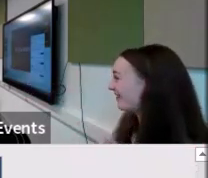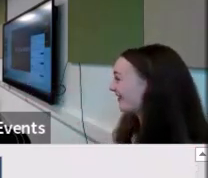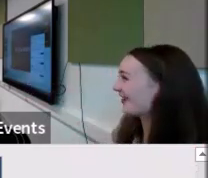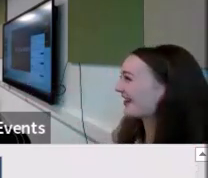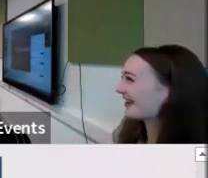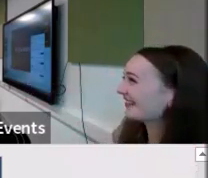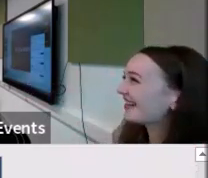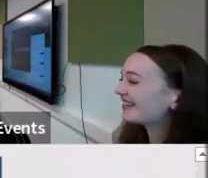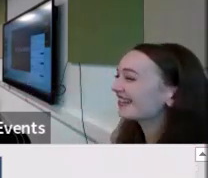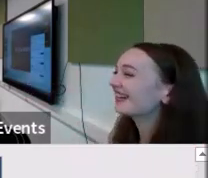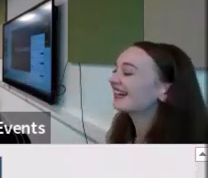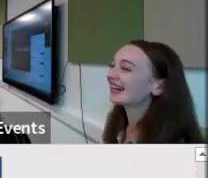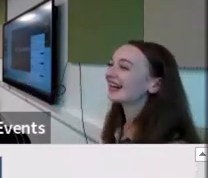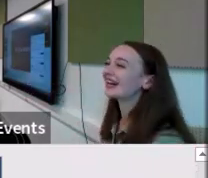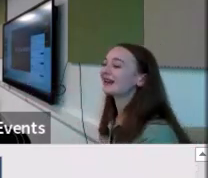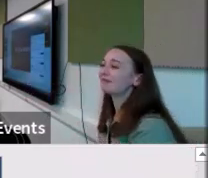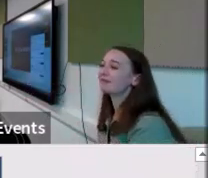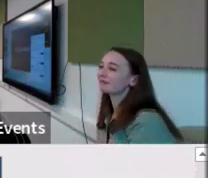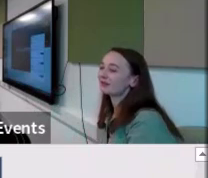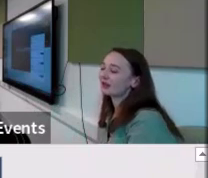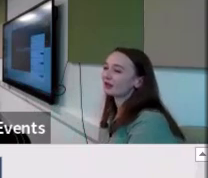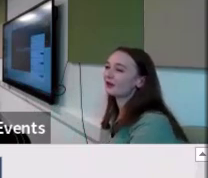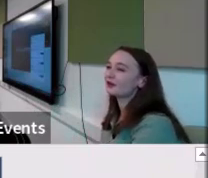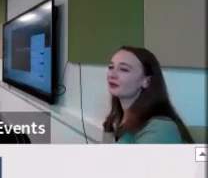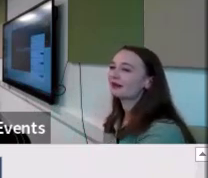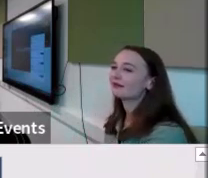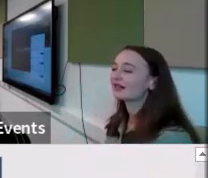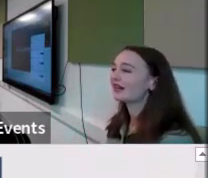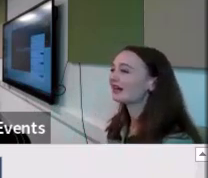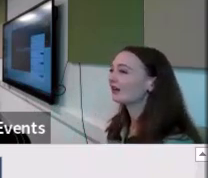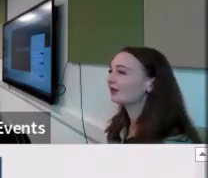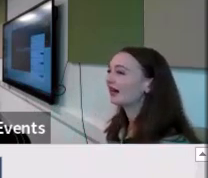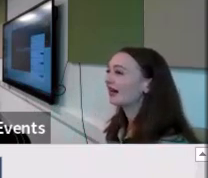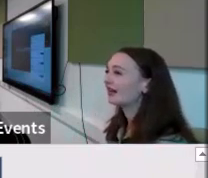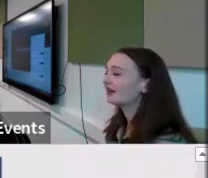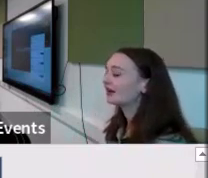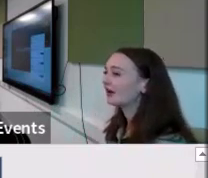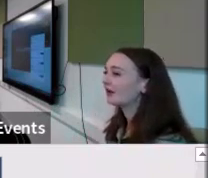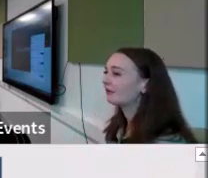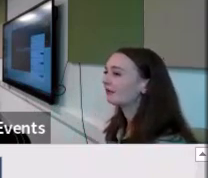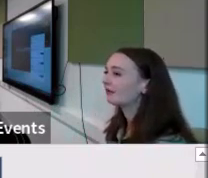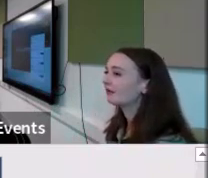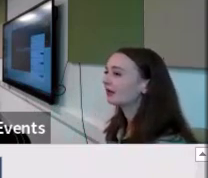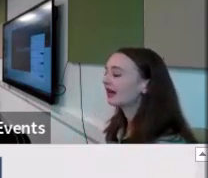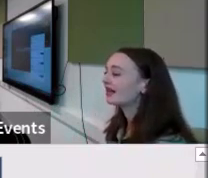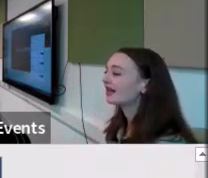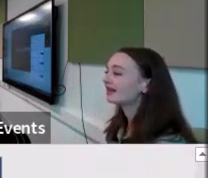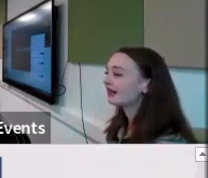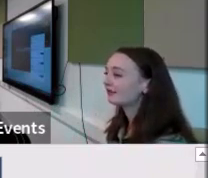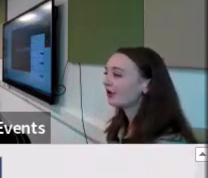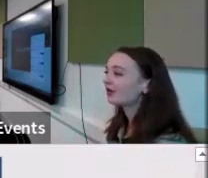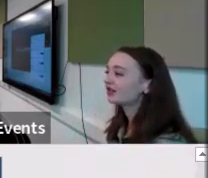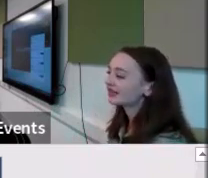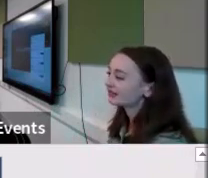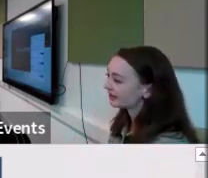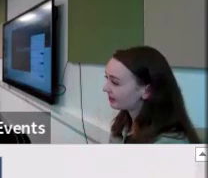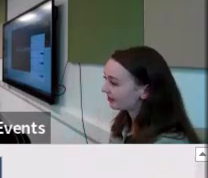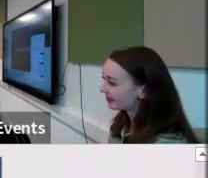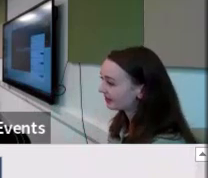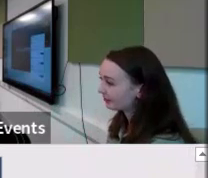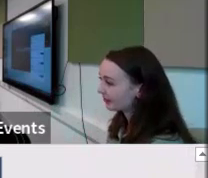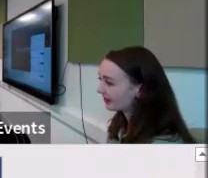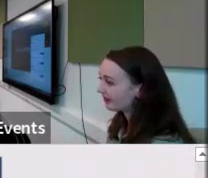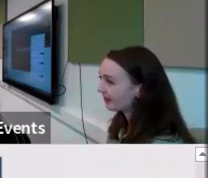to Do Life with a Chronic Illness. Who do I really like online? Kate Stanforth shares